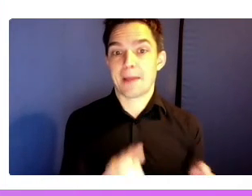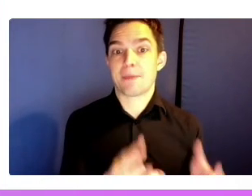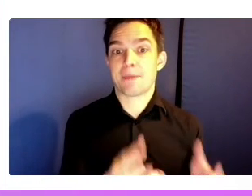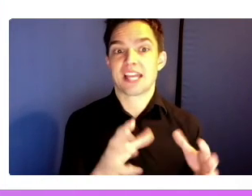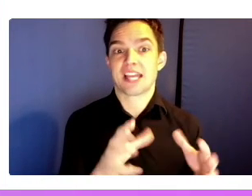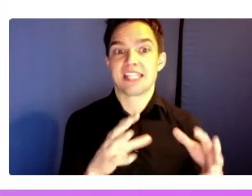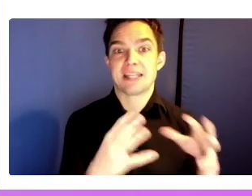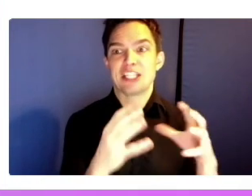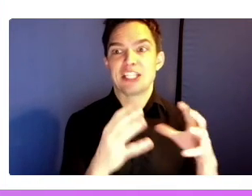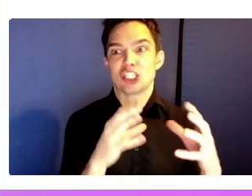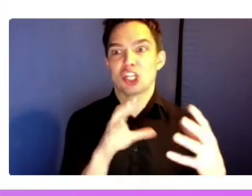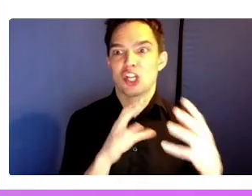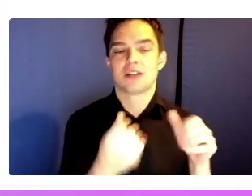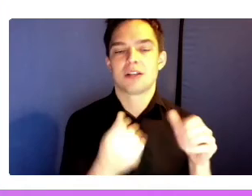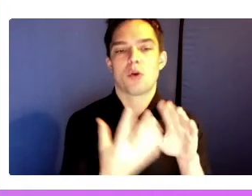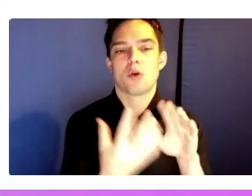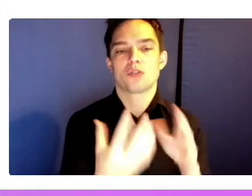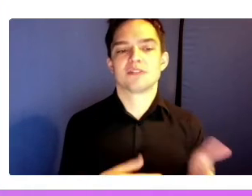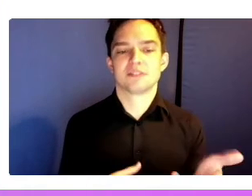multi-dimensional approach,